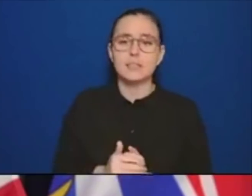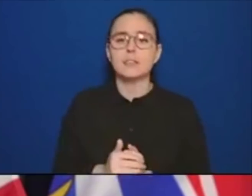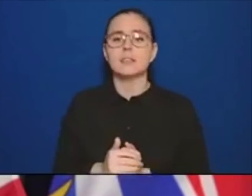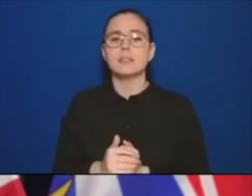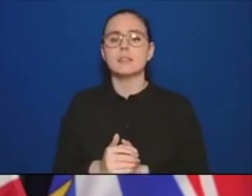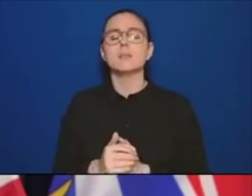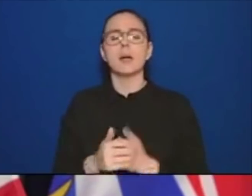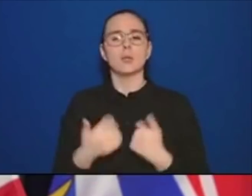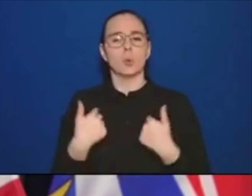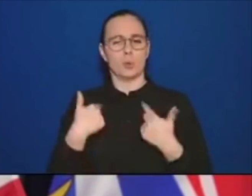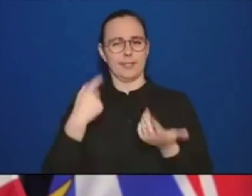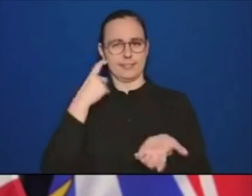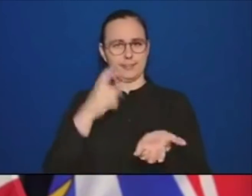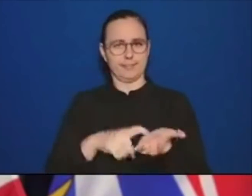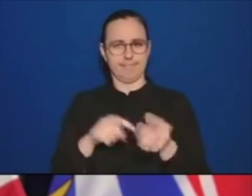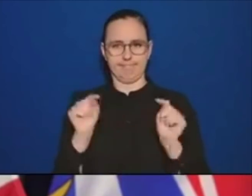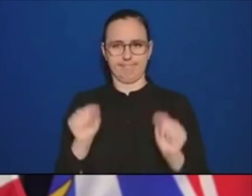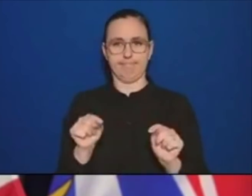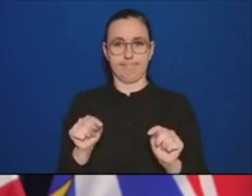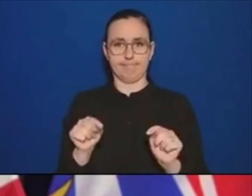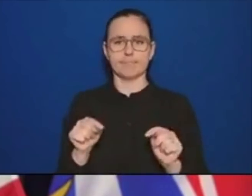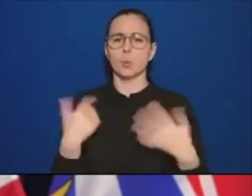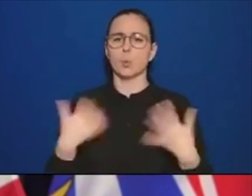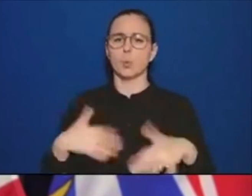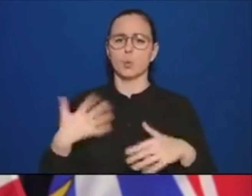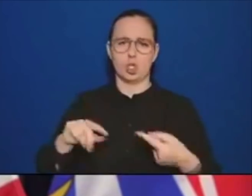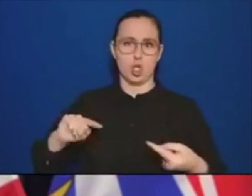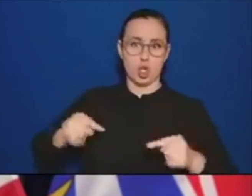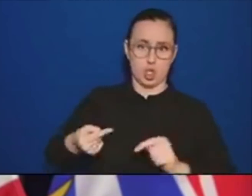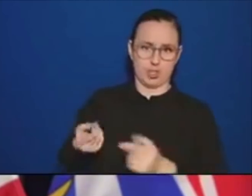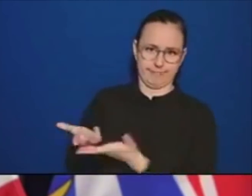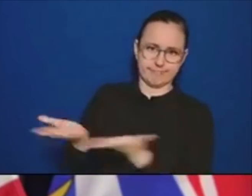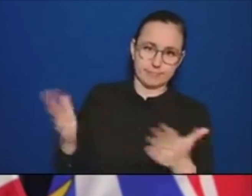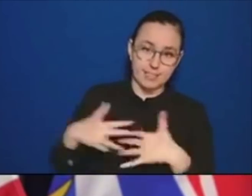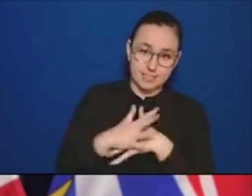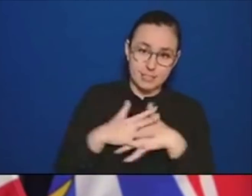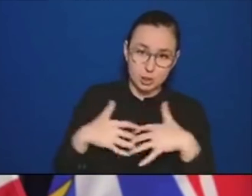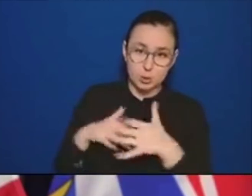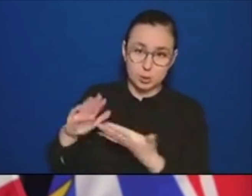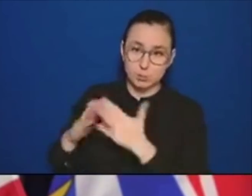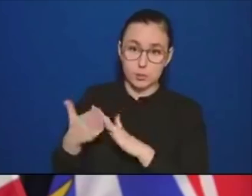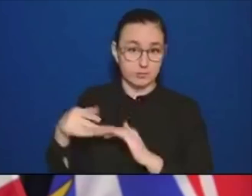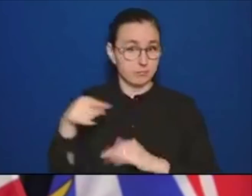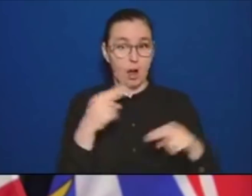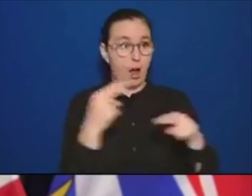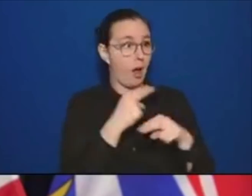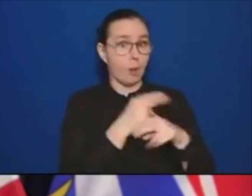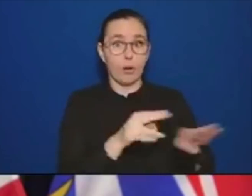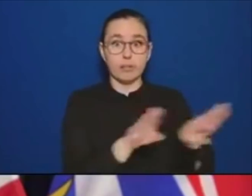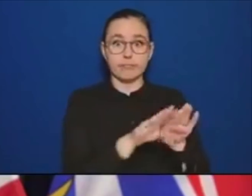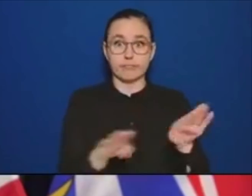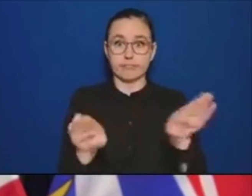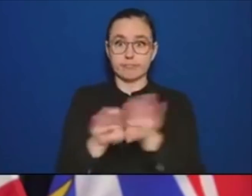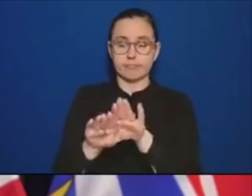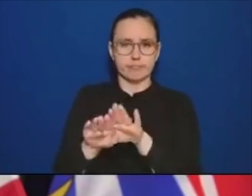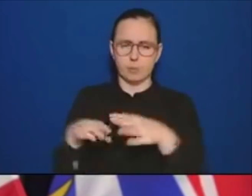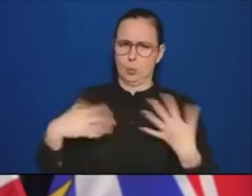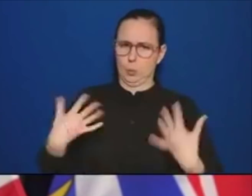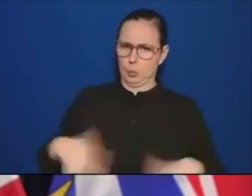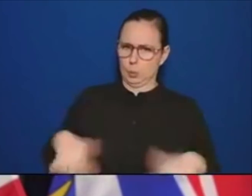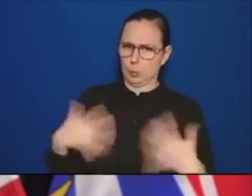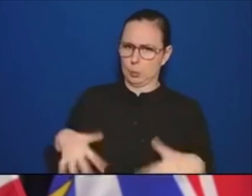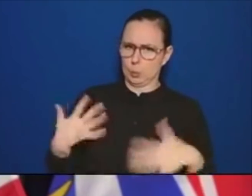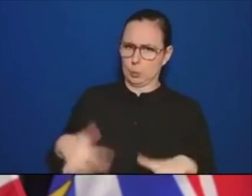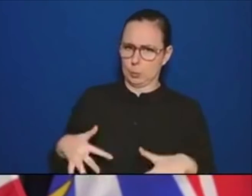communities where we've had highway closures. And my ministry is working very closely with the Forest Ministry to make sure that